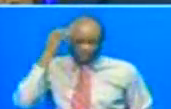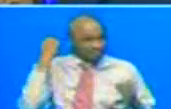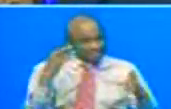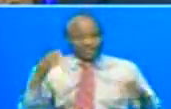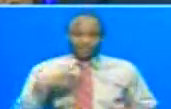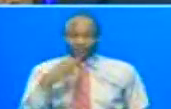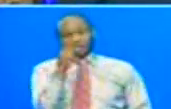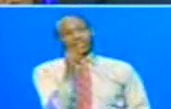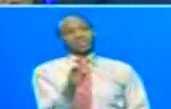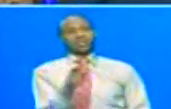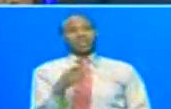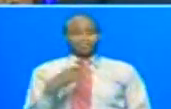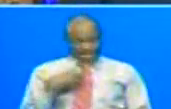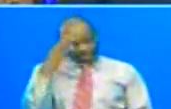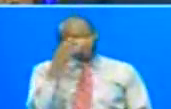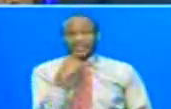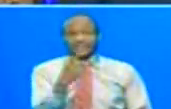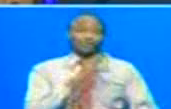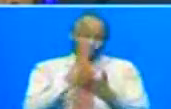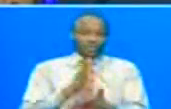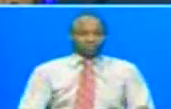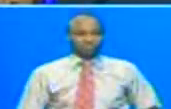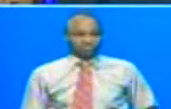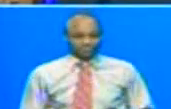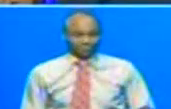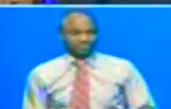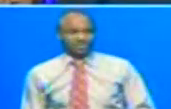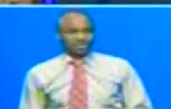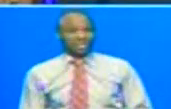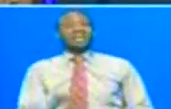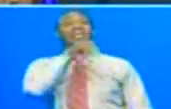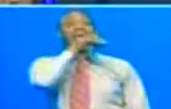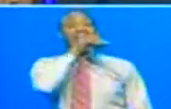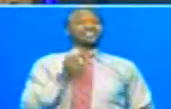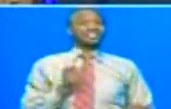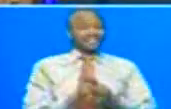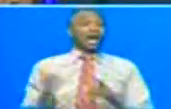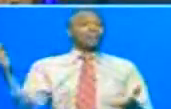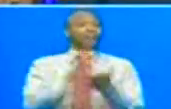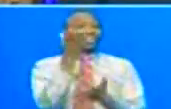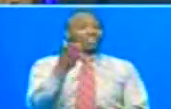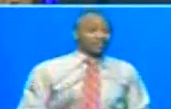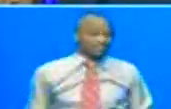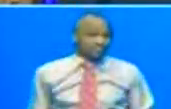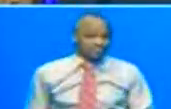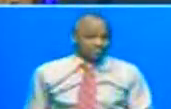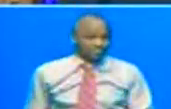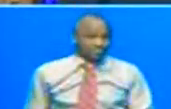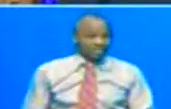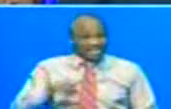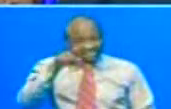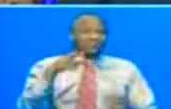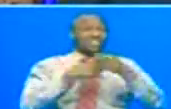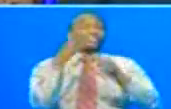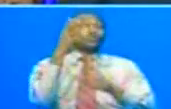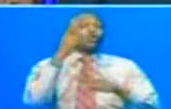people expect me to. Yes. I will bring it up. Go on. Raila's sister is appointed. She's over 60. She's probably over